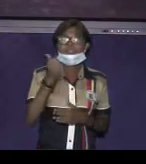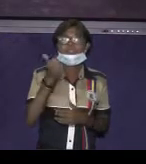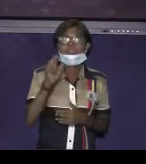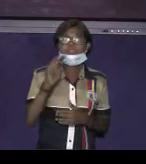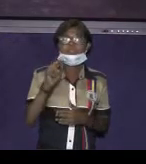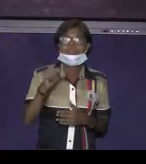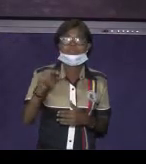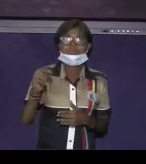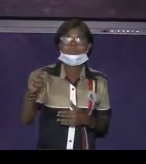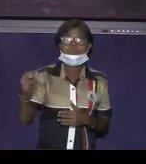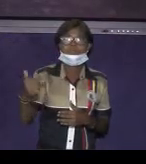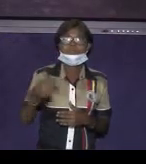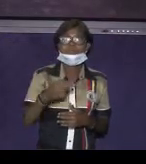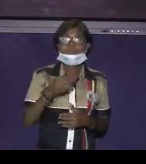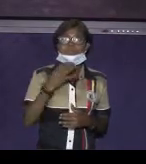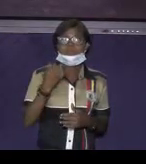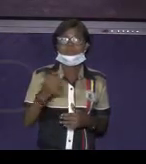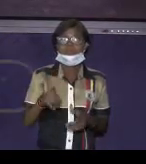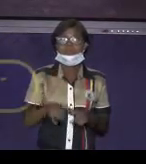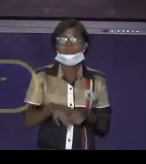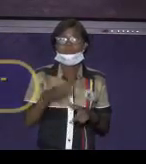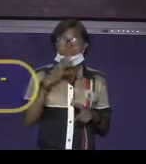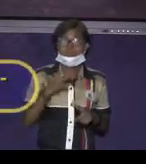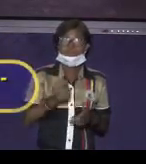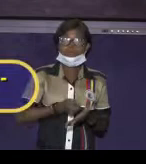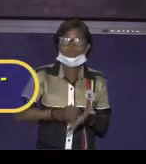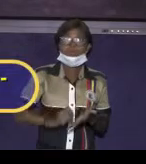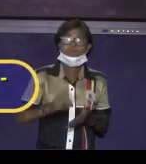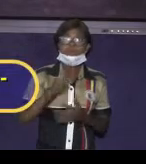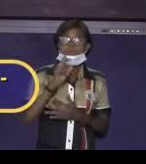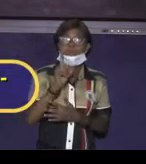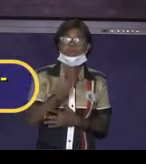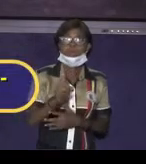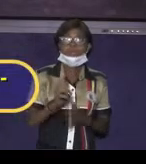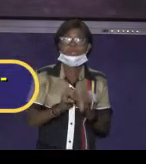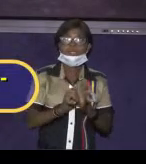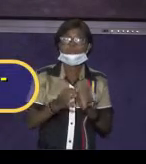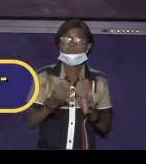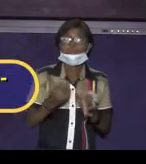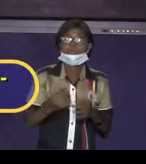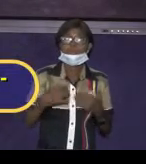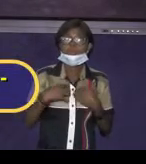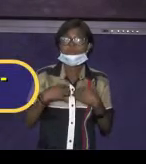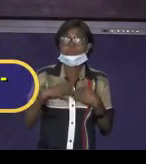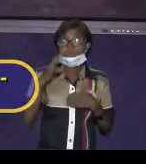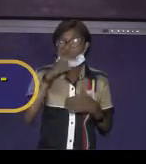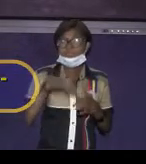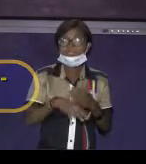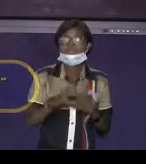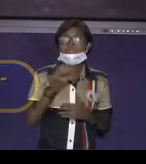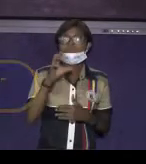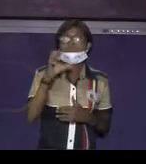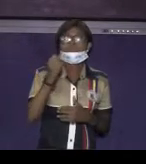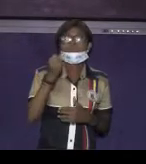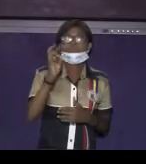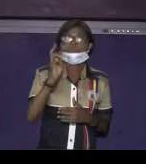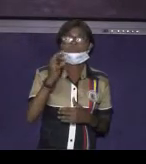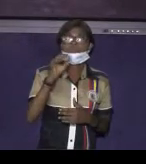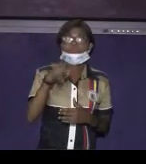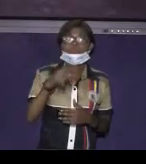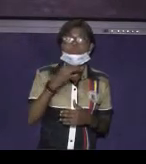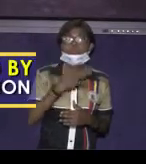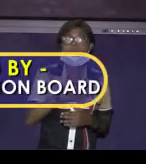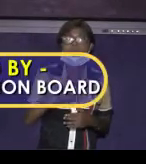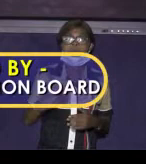The second one, write 1 example of animal found in swamp region. And lastly, write 1 example of